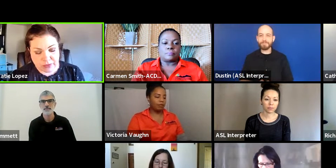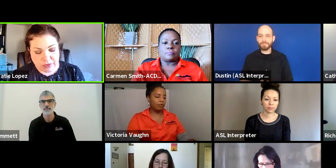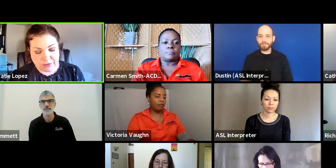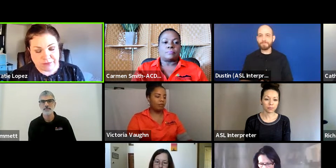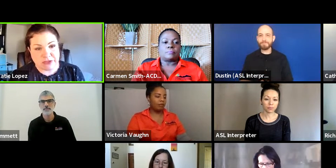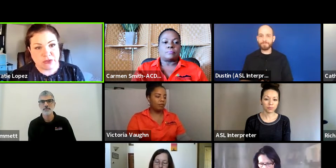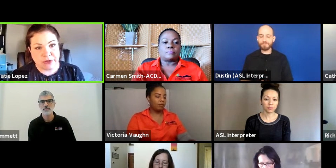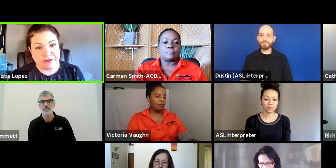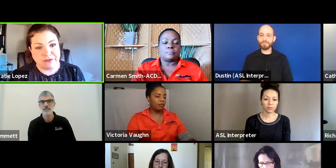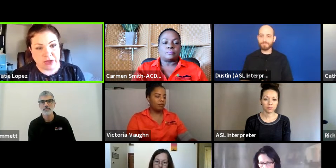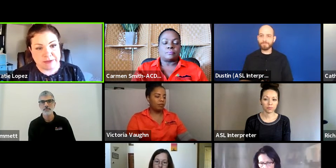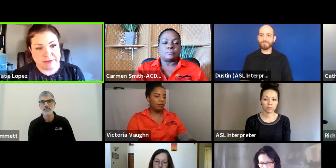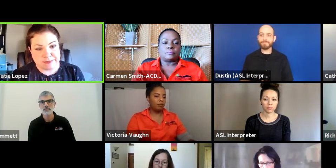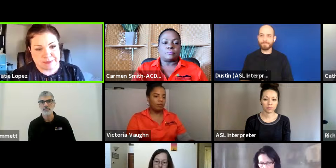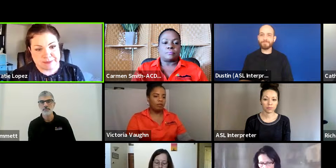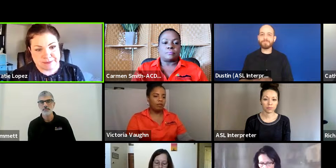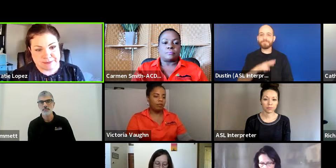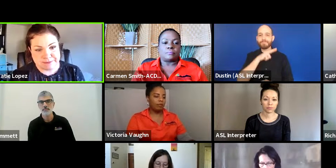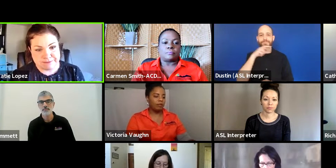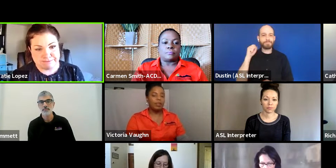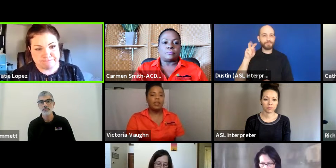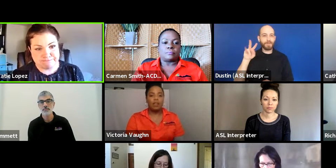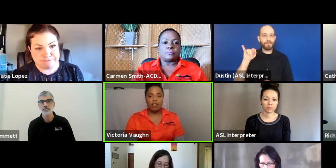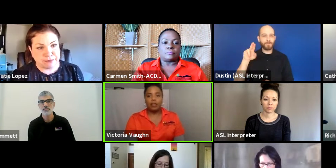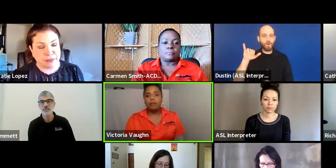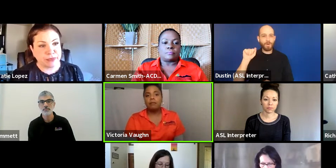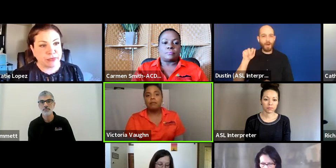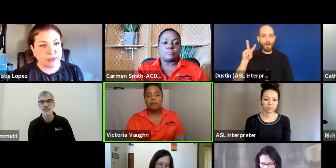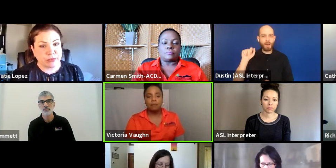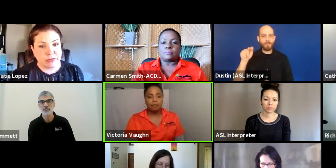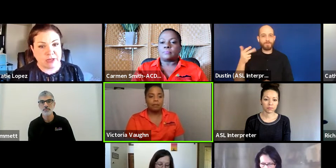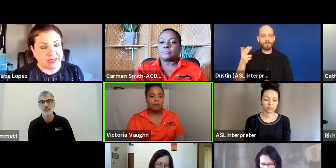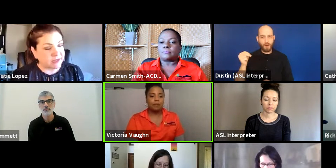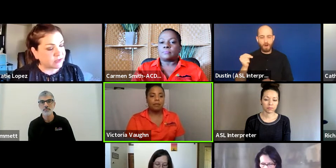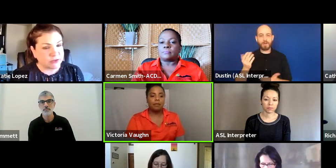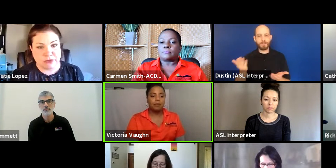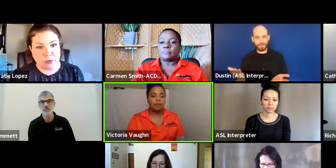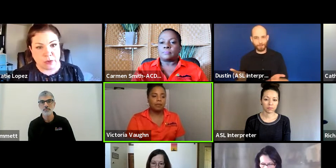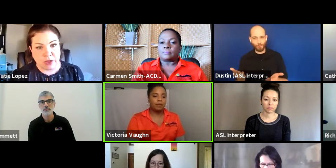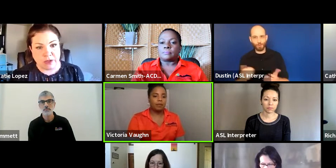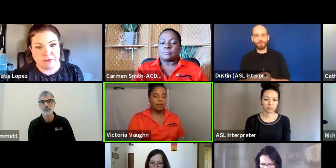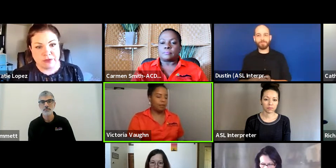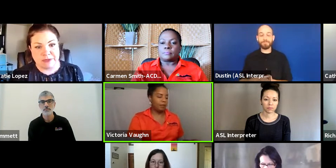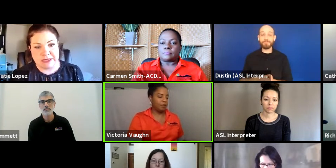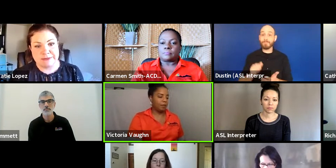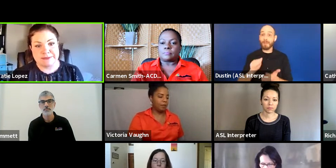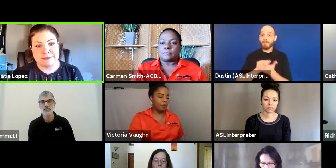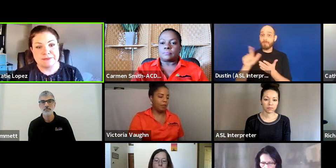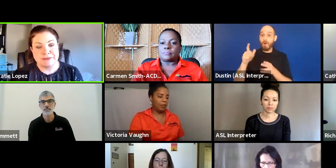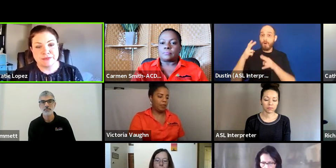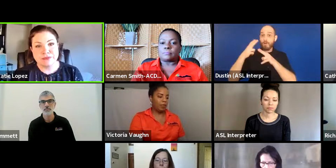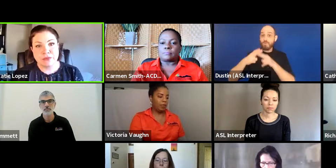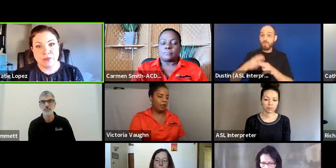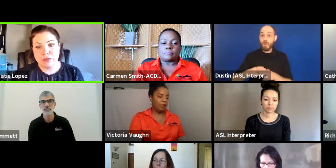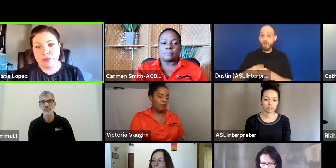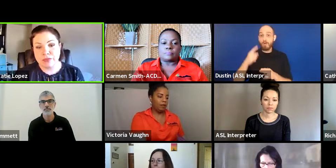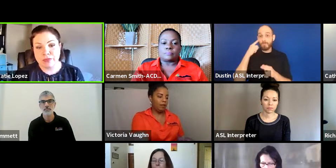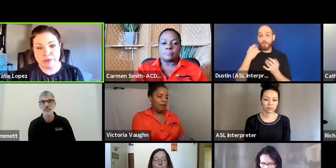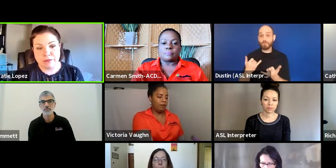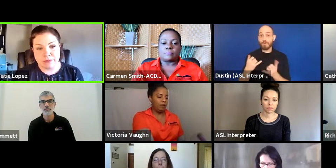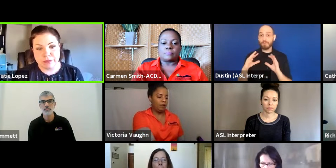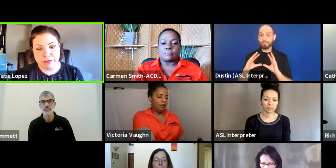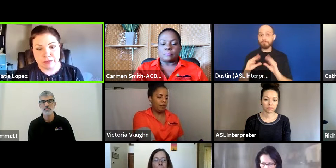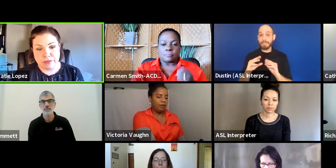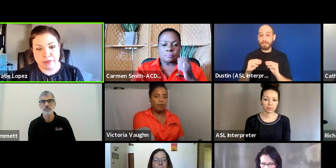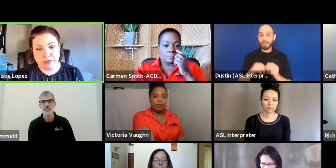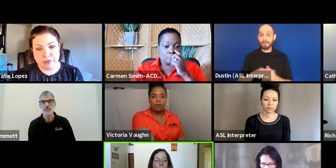Here. Victoria Vaughn. Here. And that concludes roll call for the meeting. And